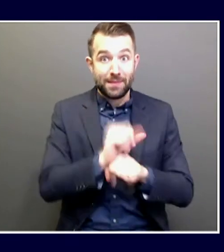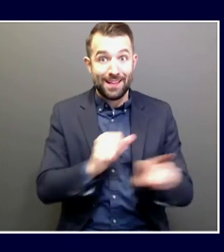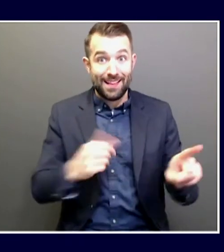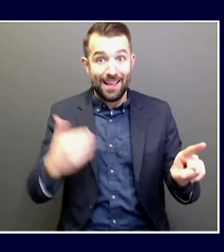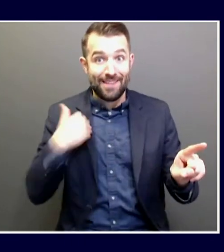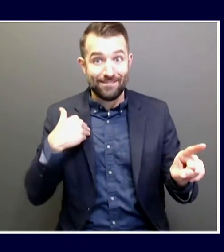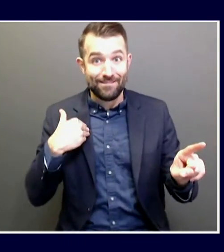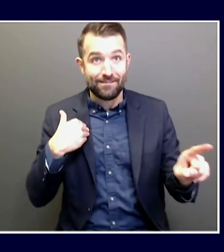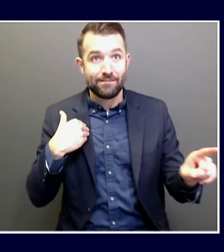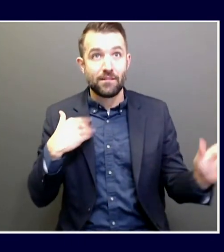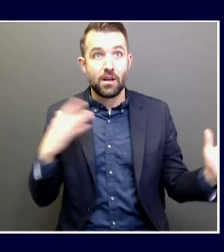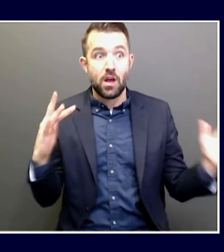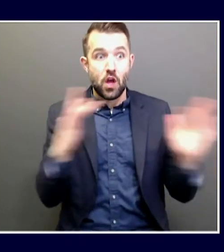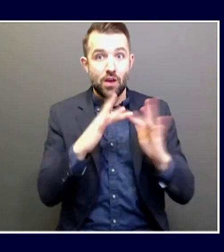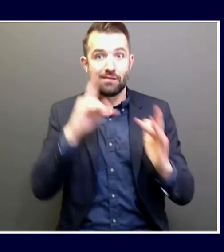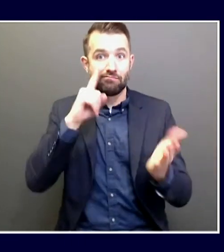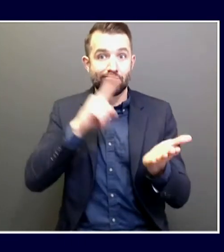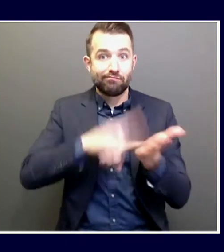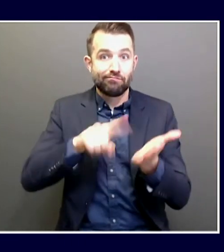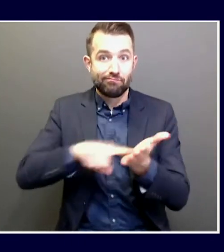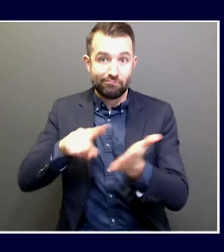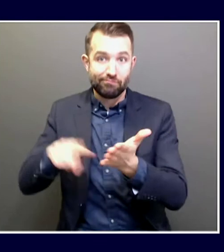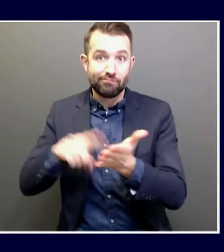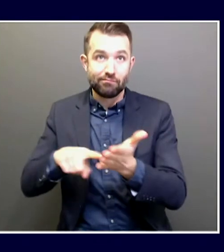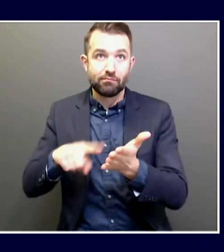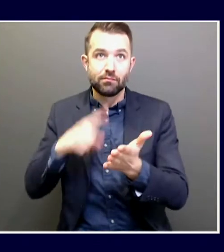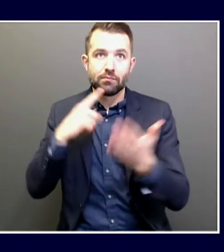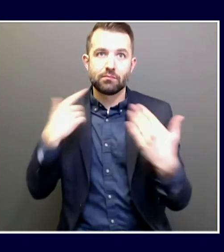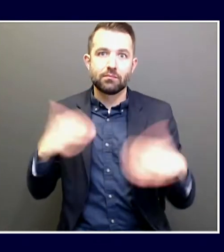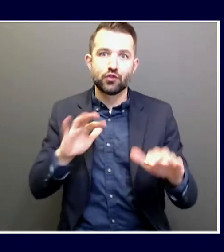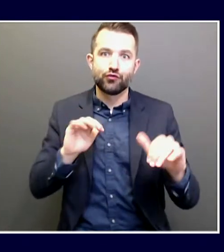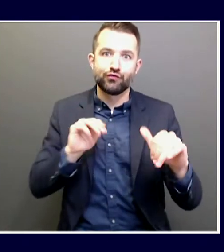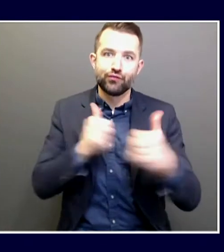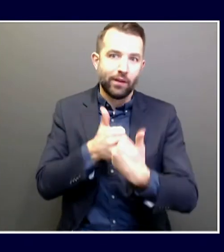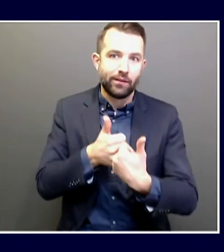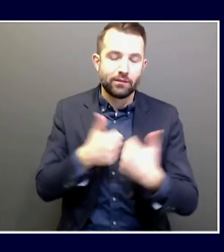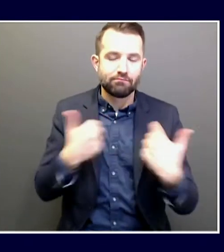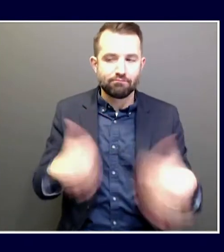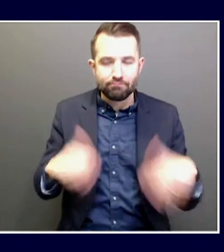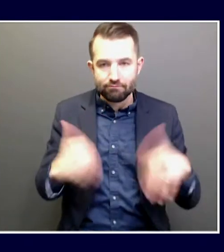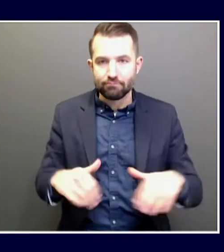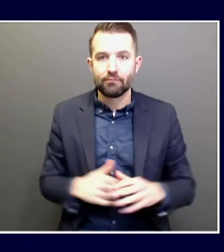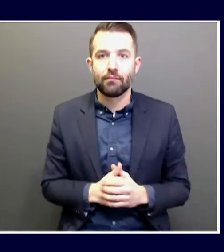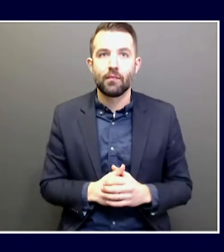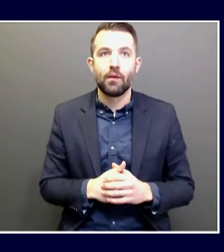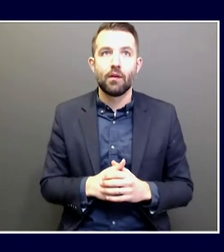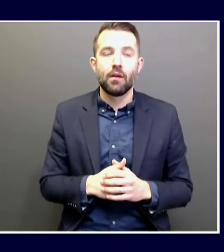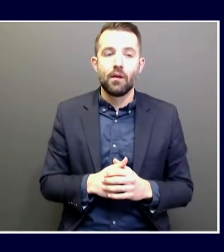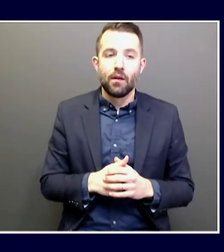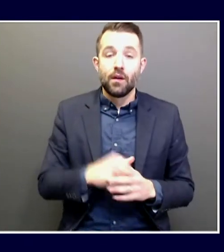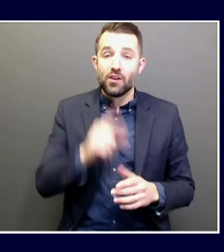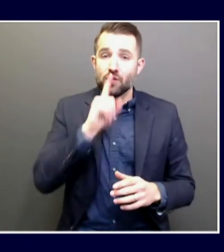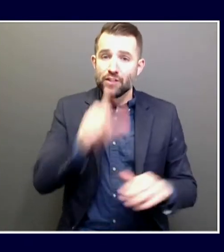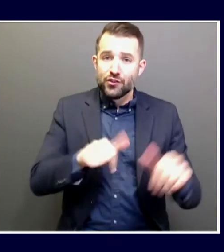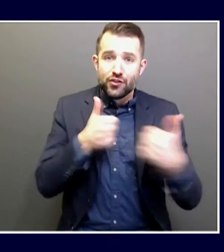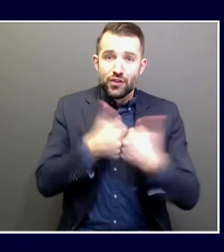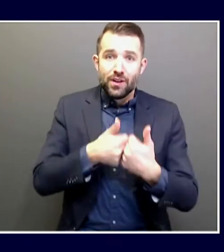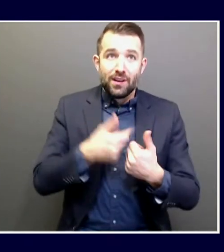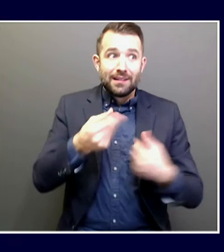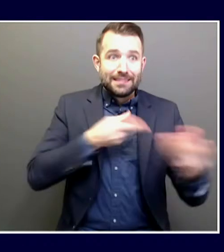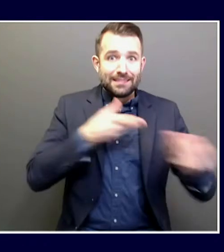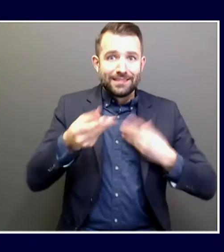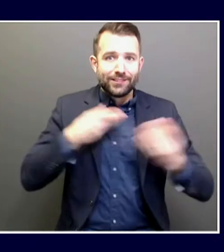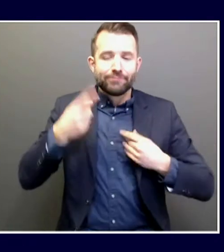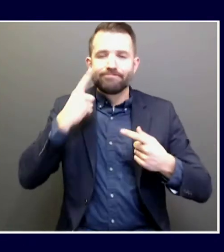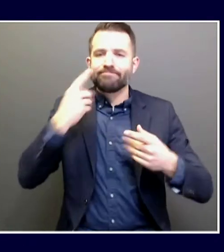tracing, I personally met with superintendents from across the state to learn more. Those